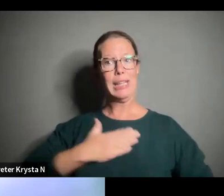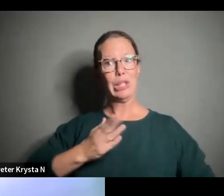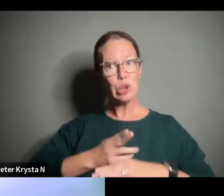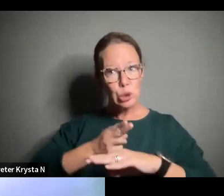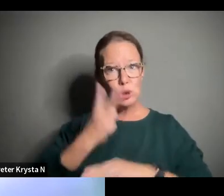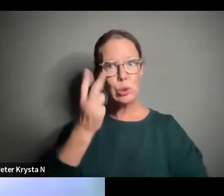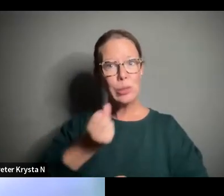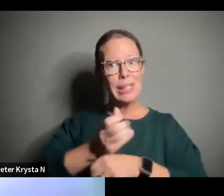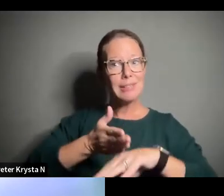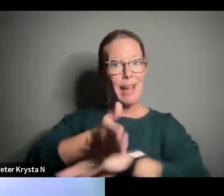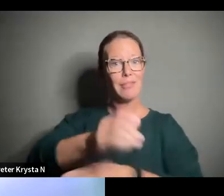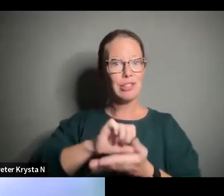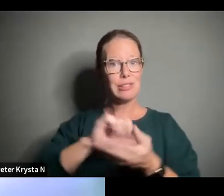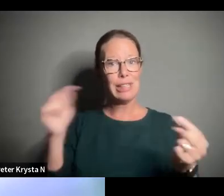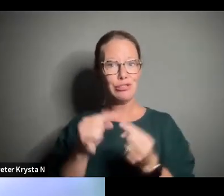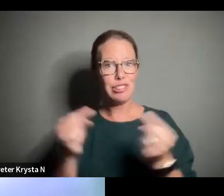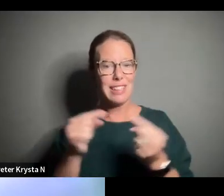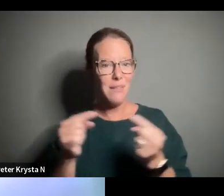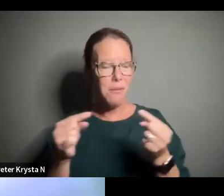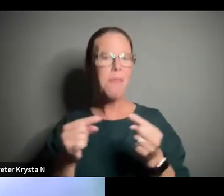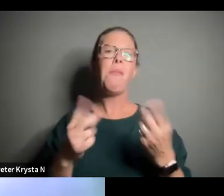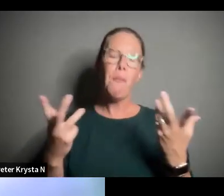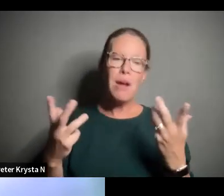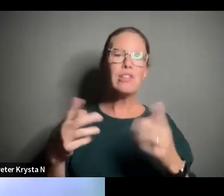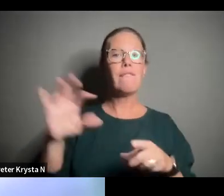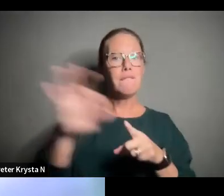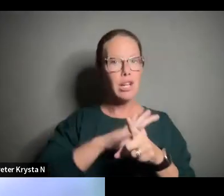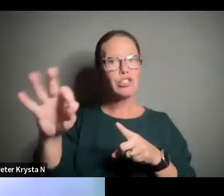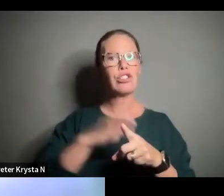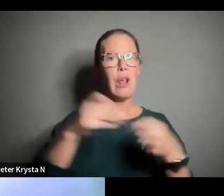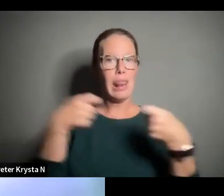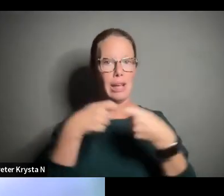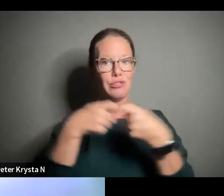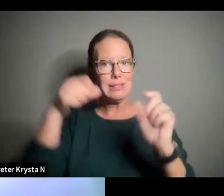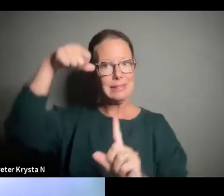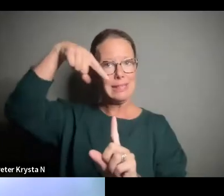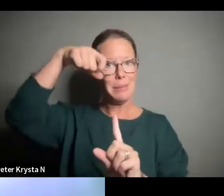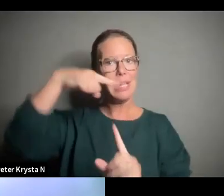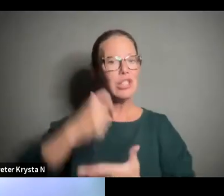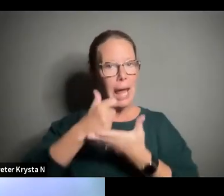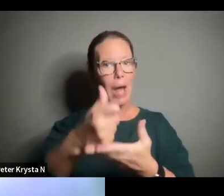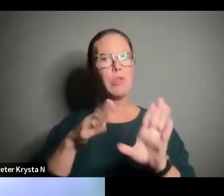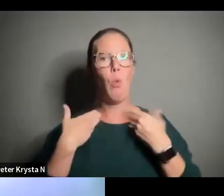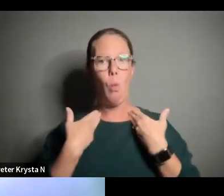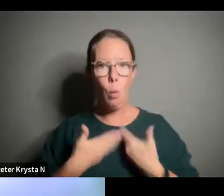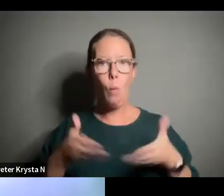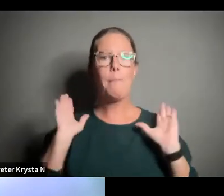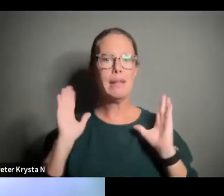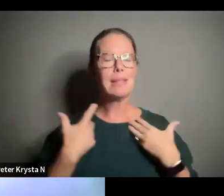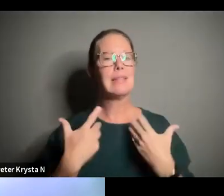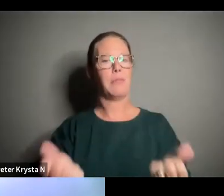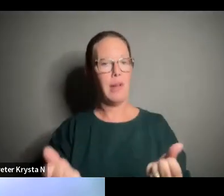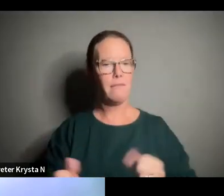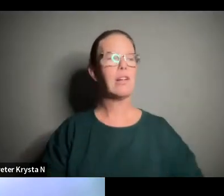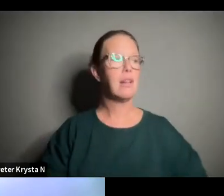post-injury. So functional electrostimulation helps open up those passageways of some recovery. And we've shown that in